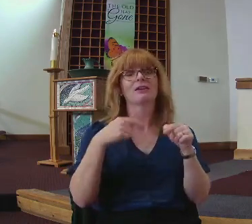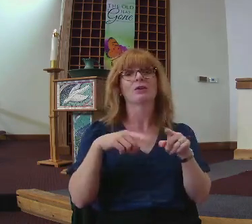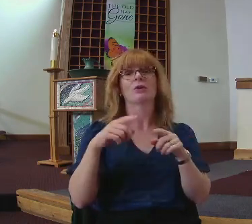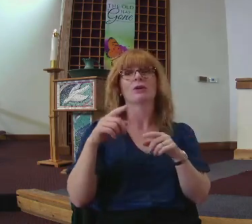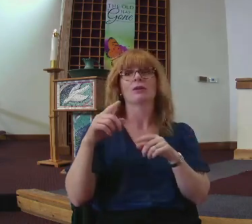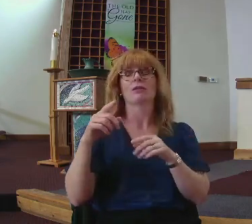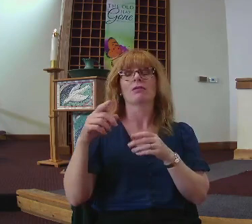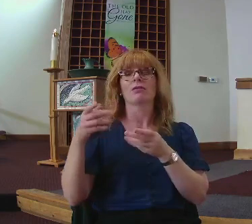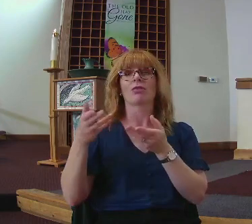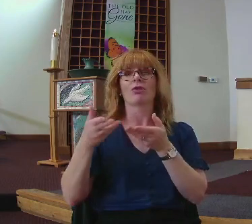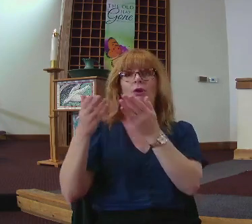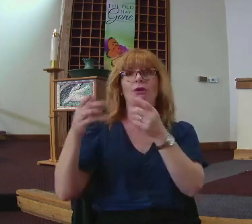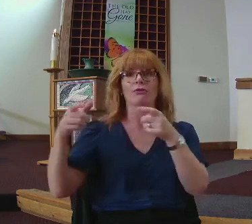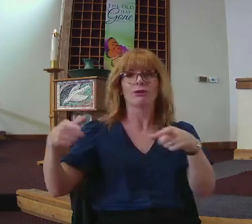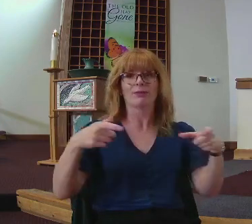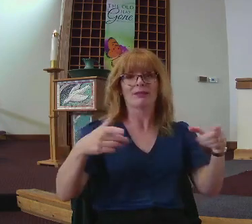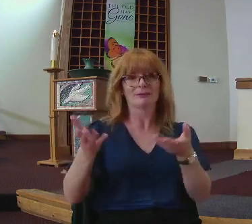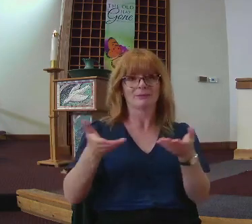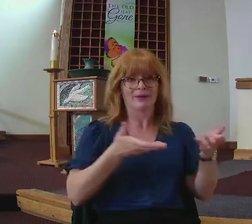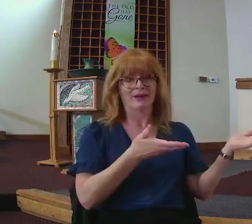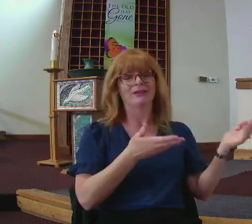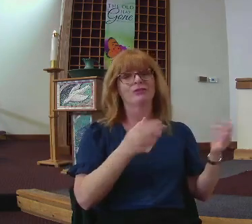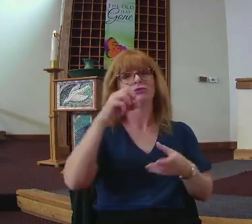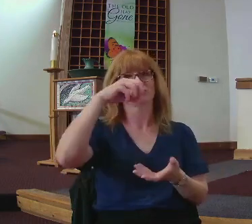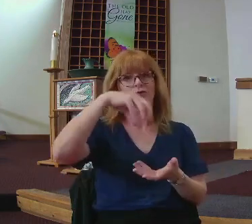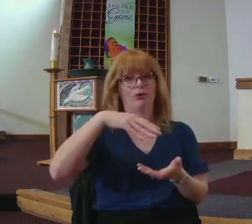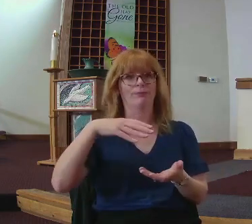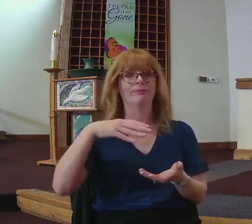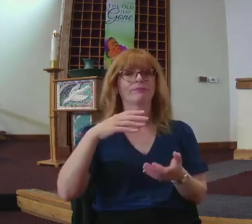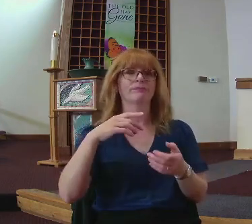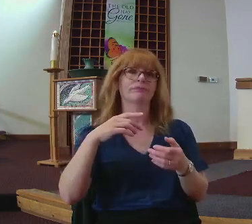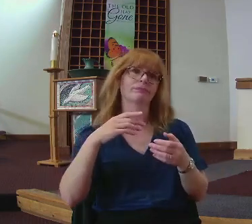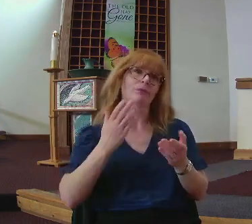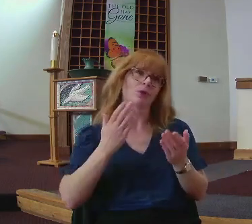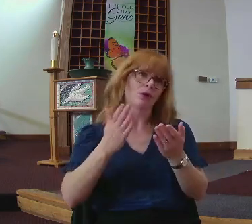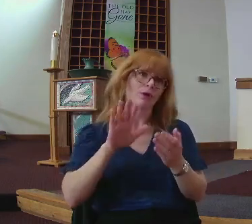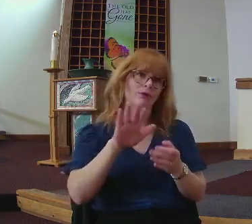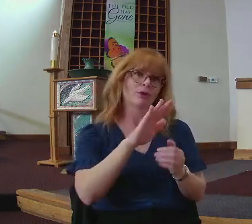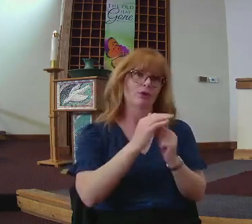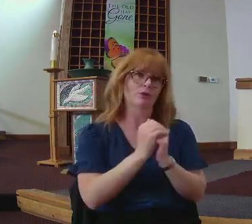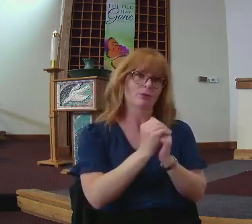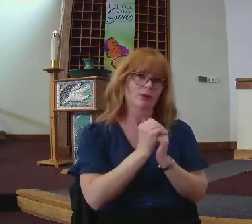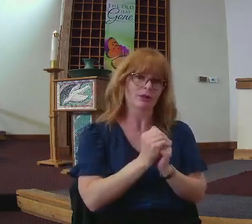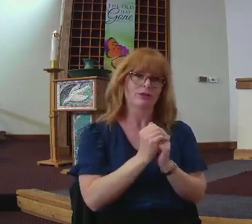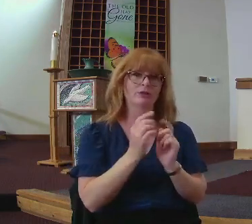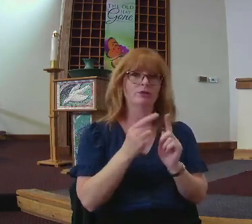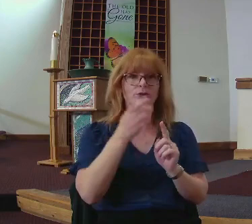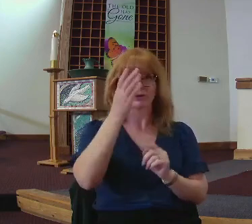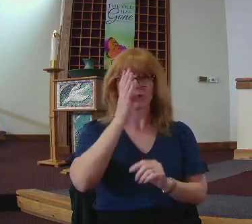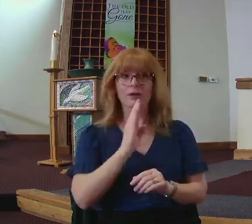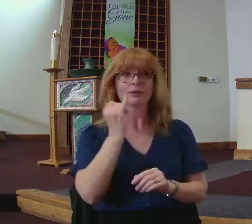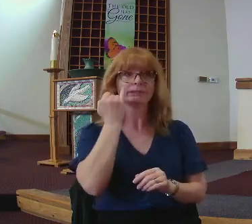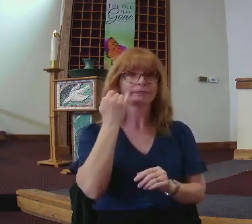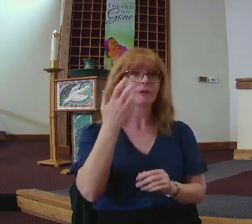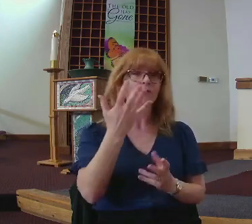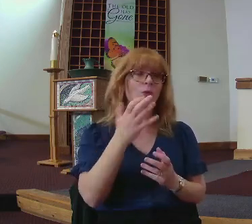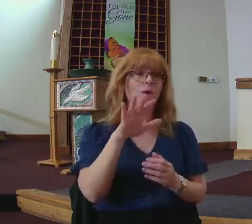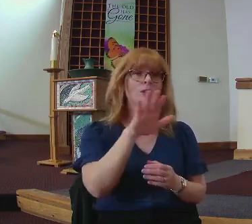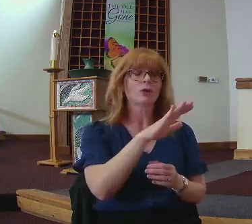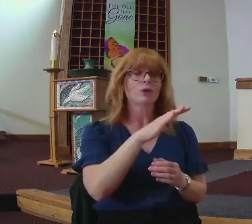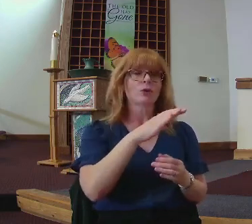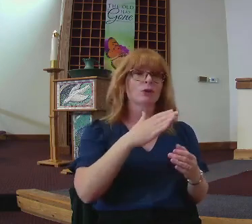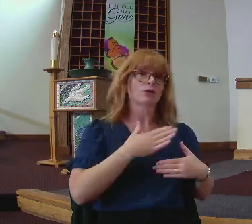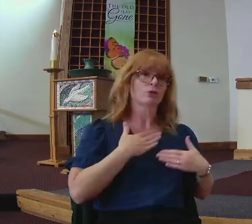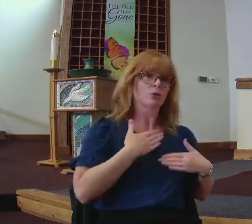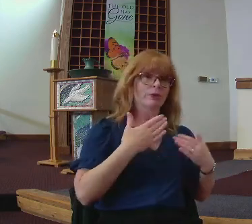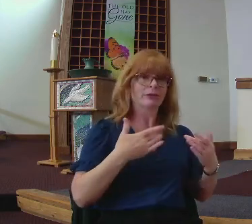of the offering baskets later in worship as part of you offering your prayers and your presence to God. And if you want those joys